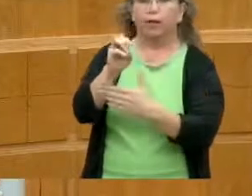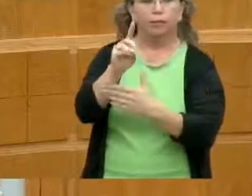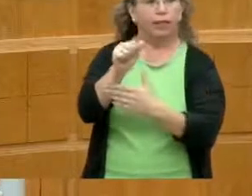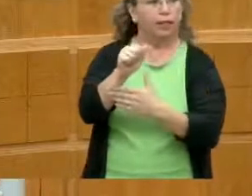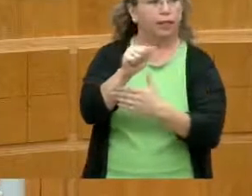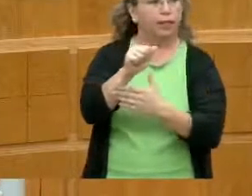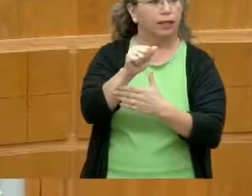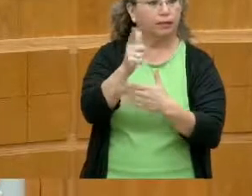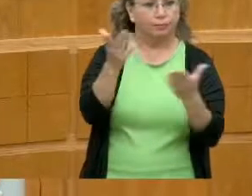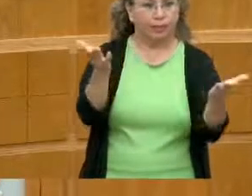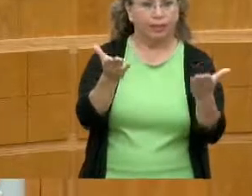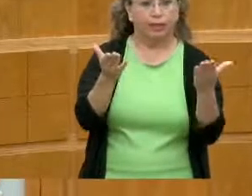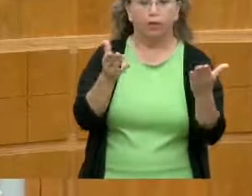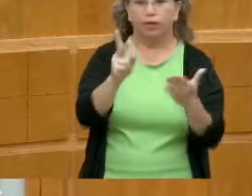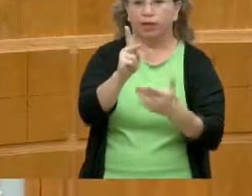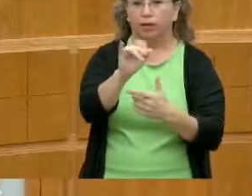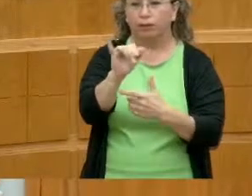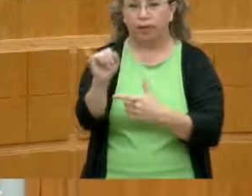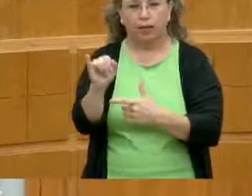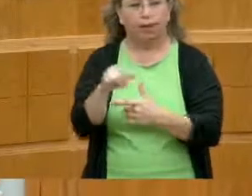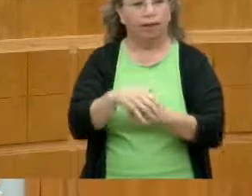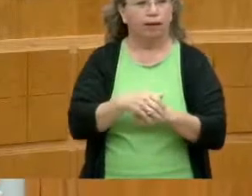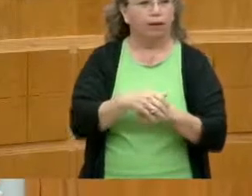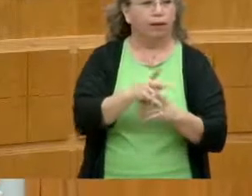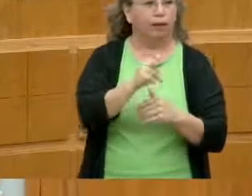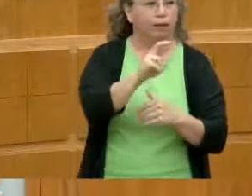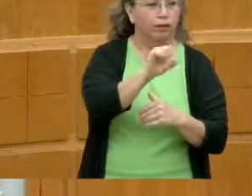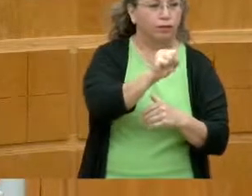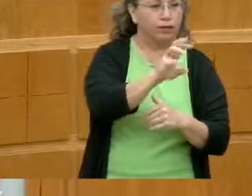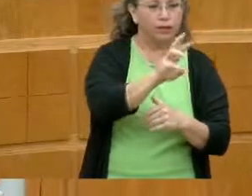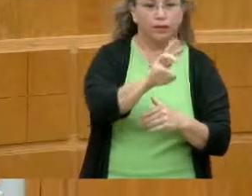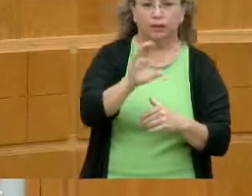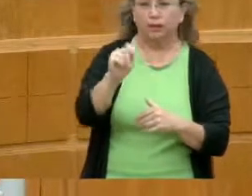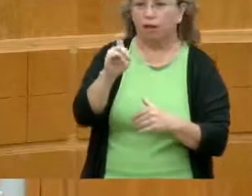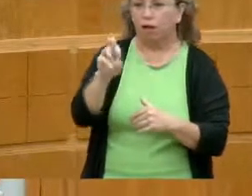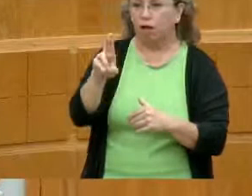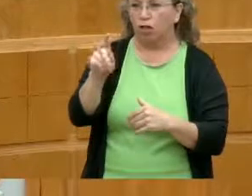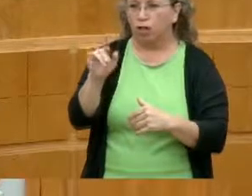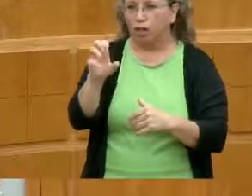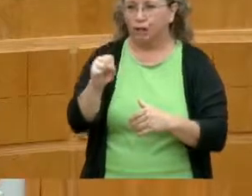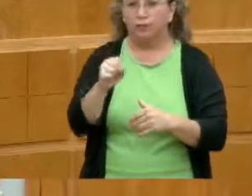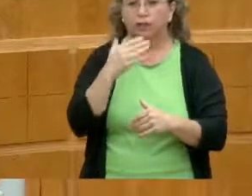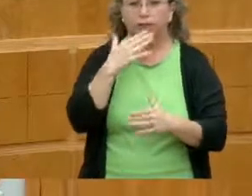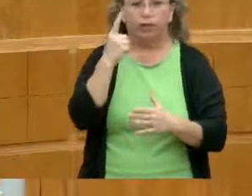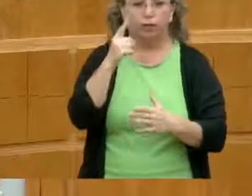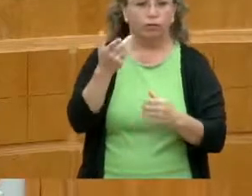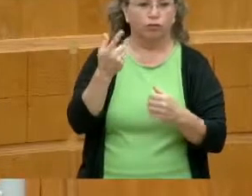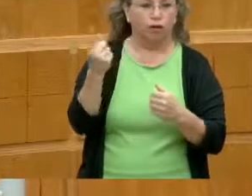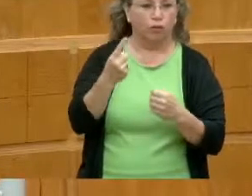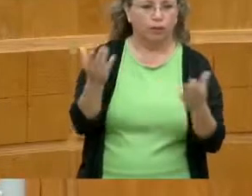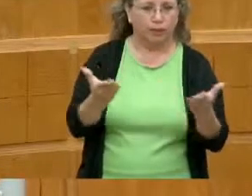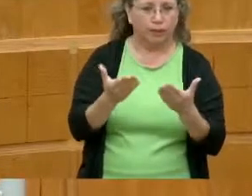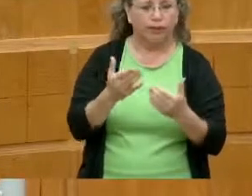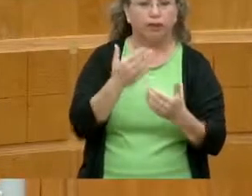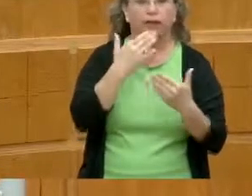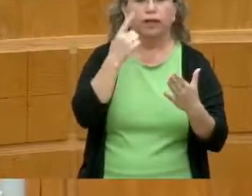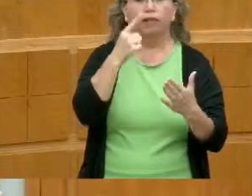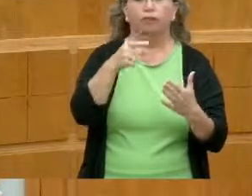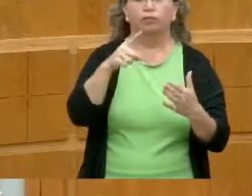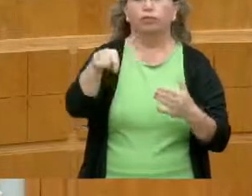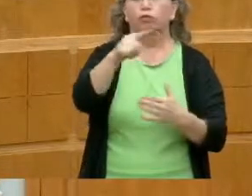here, so KIII and Chris Six and the College Times, thank you for covering. And thank you for those watching